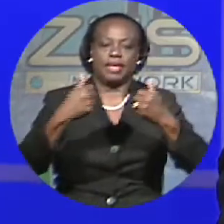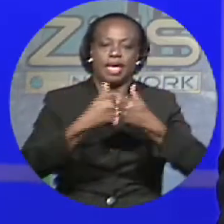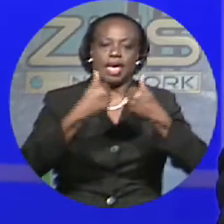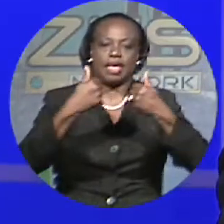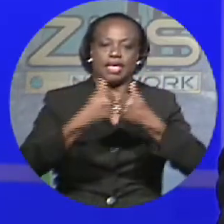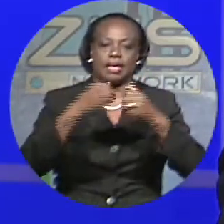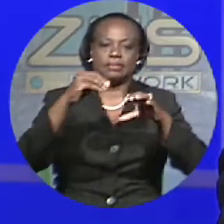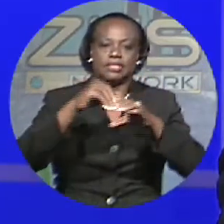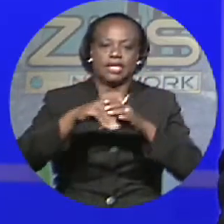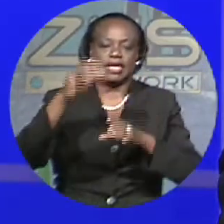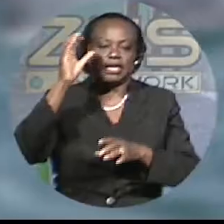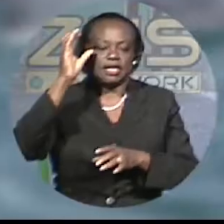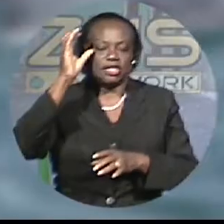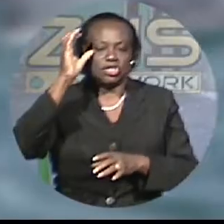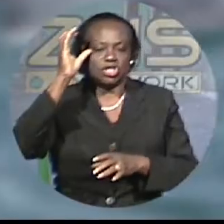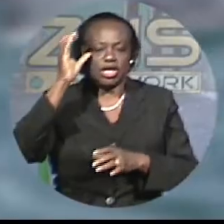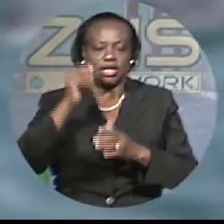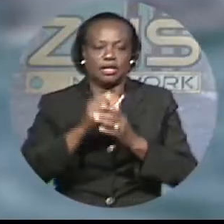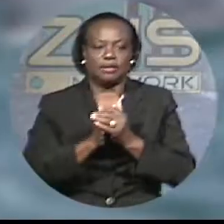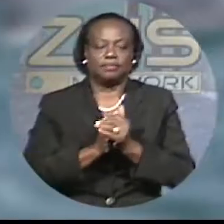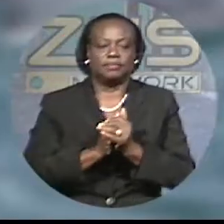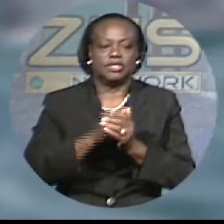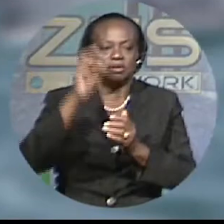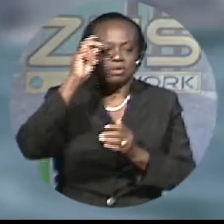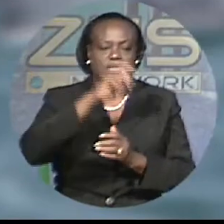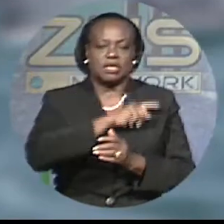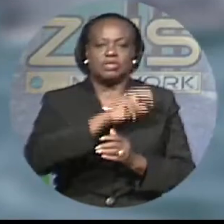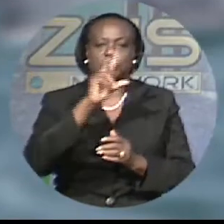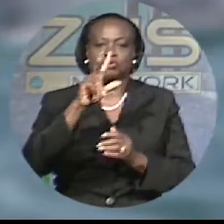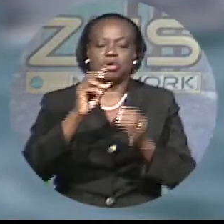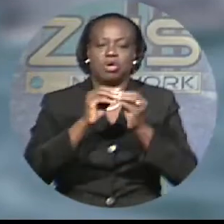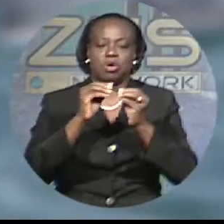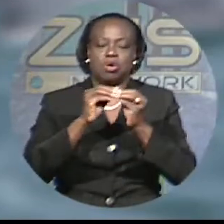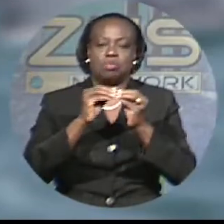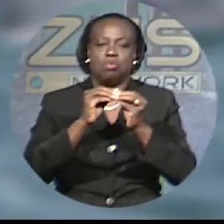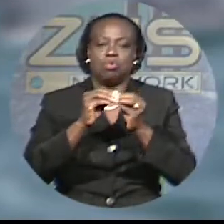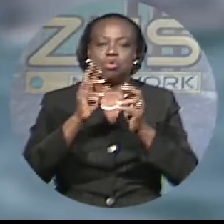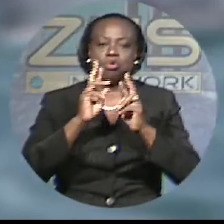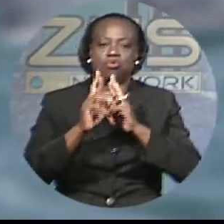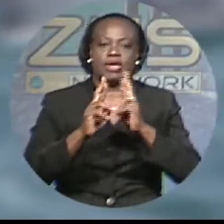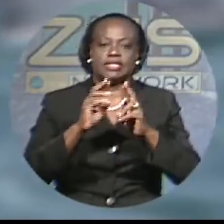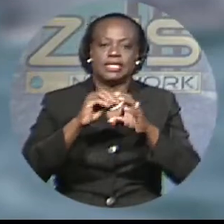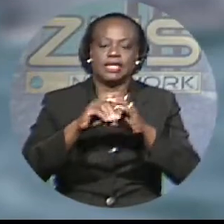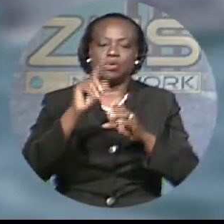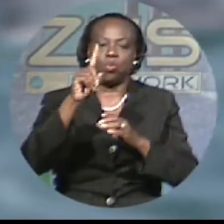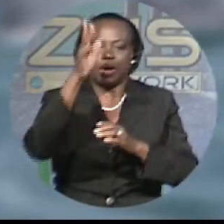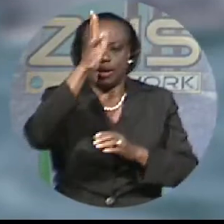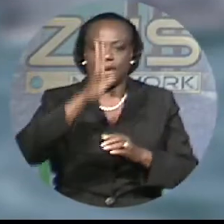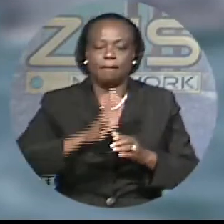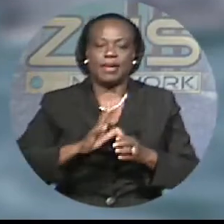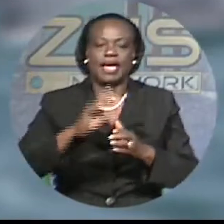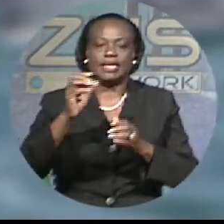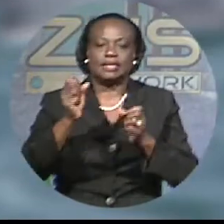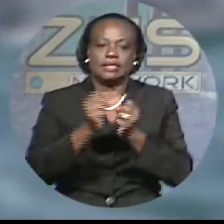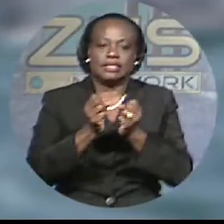Paul D'Souza contested three more series races in the one-man dinghy class, and he did much better than yesterday, finishing